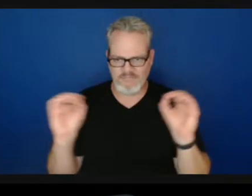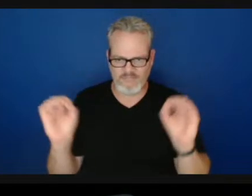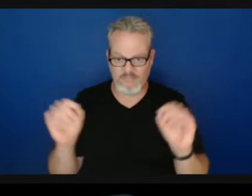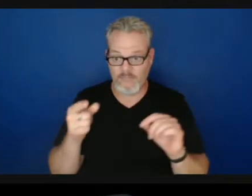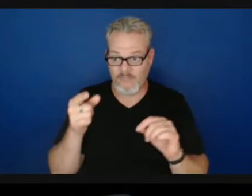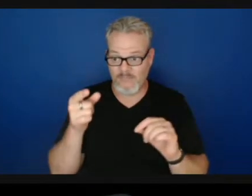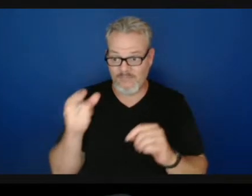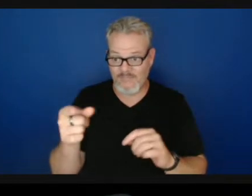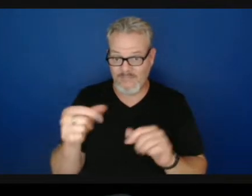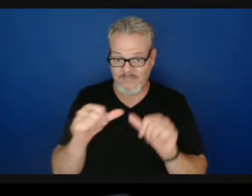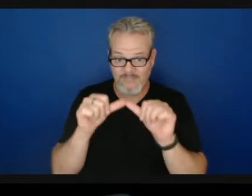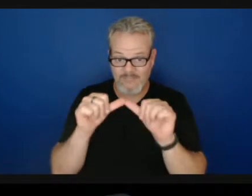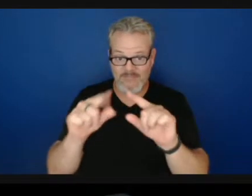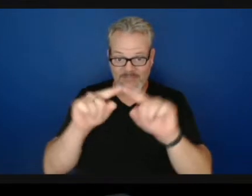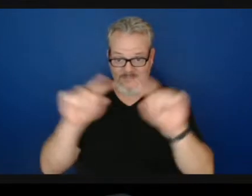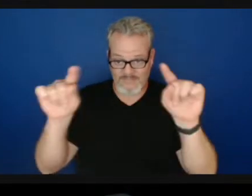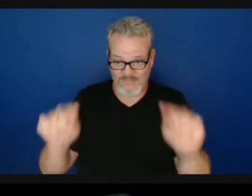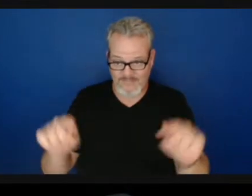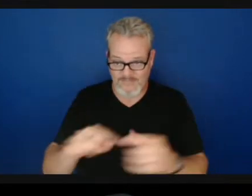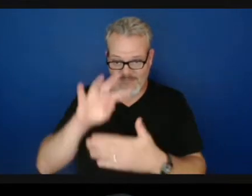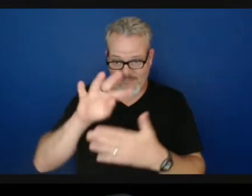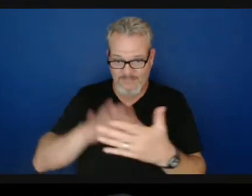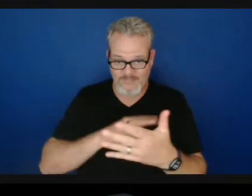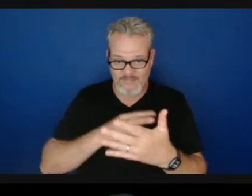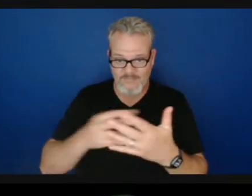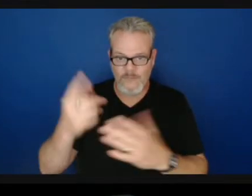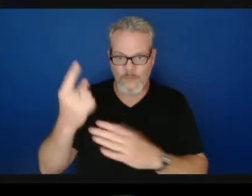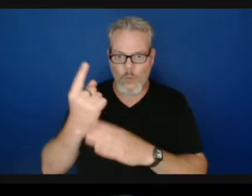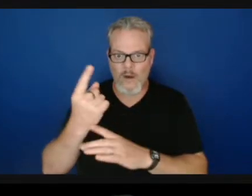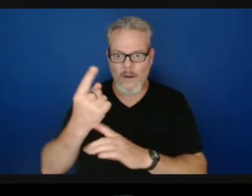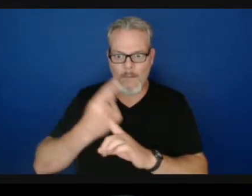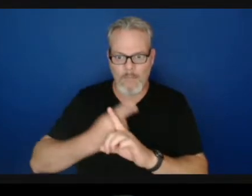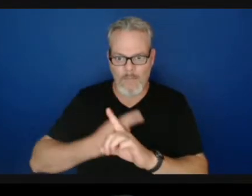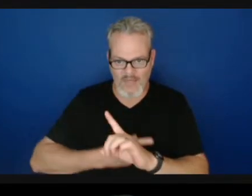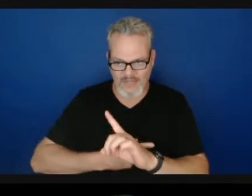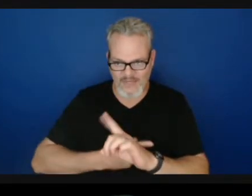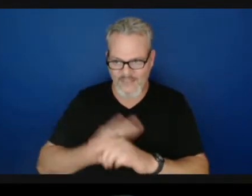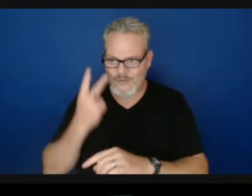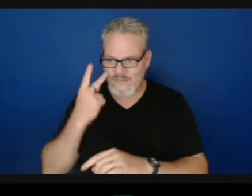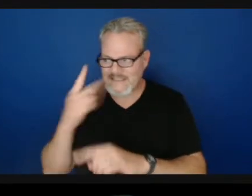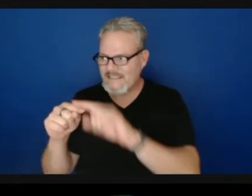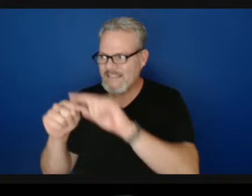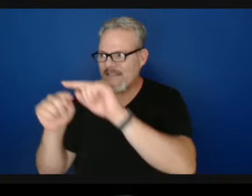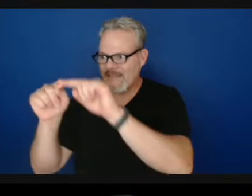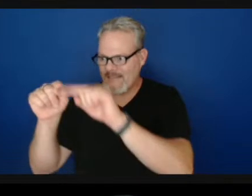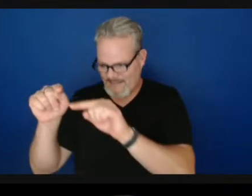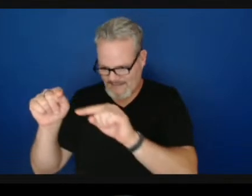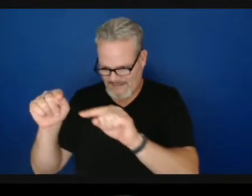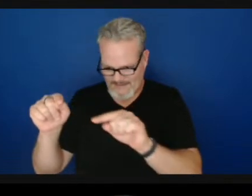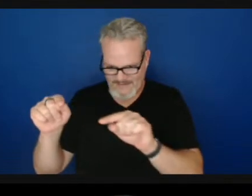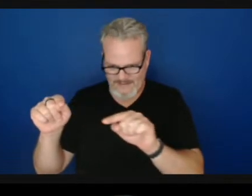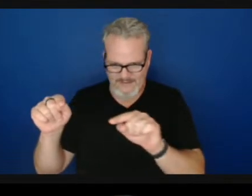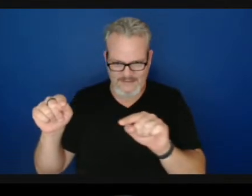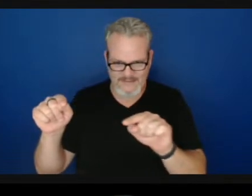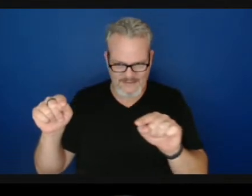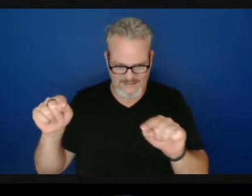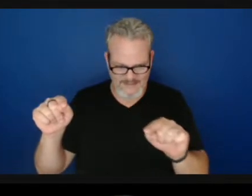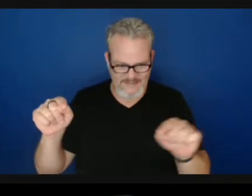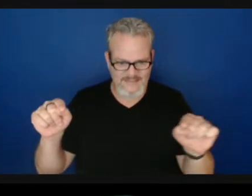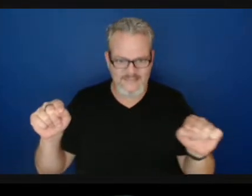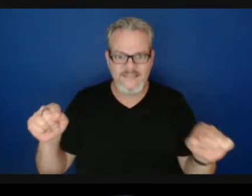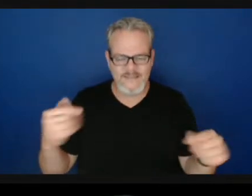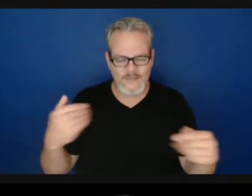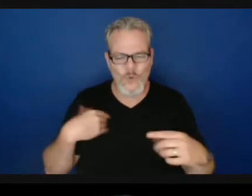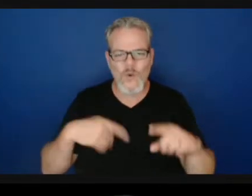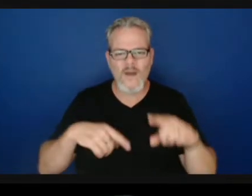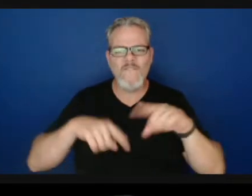where it's a little bit more obvious to catch that increase, right? And we do have variations. We know that our seasonal coming on here as well, but this looks like it's a